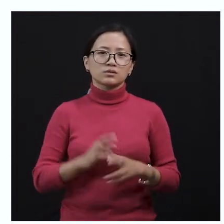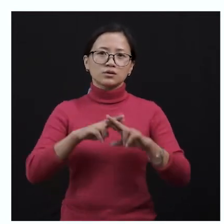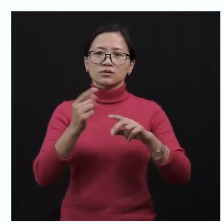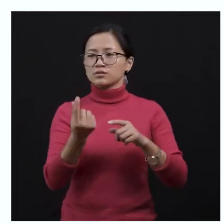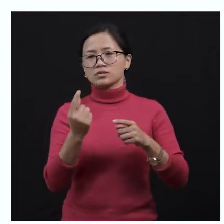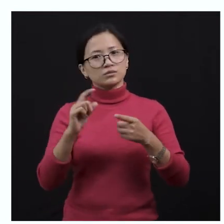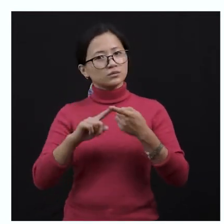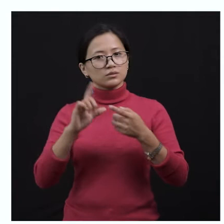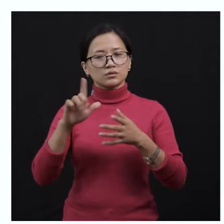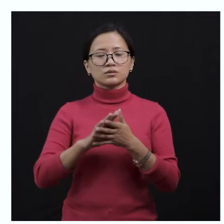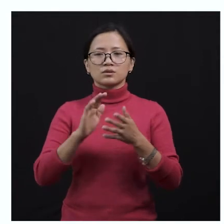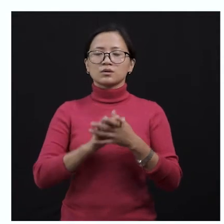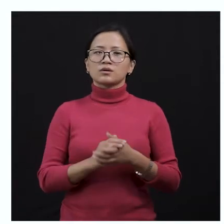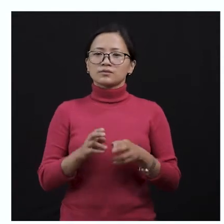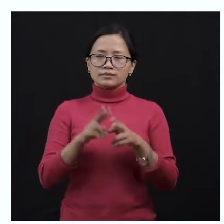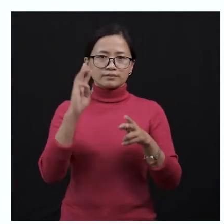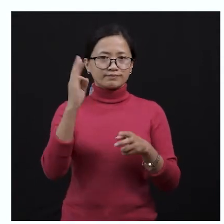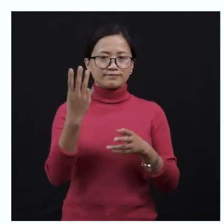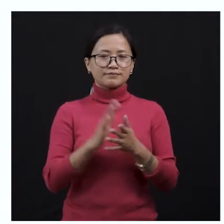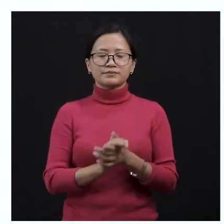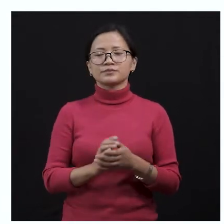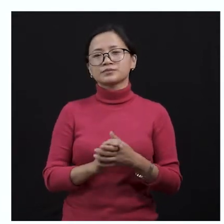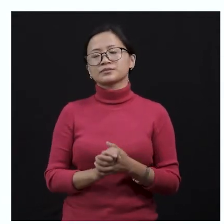fuel, and the gaseous fuel.